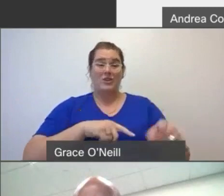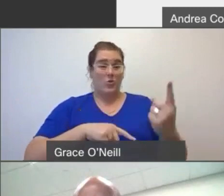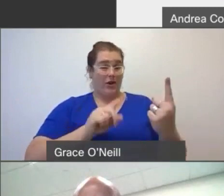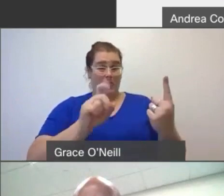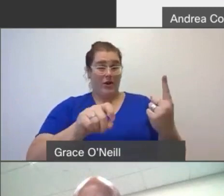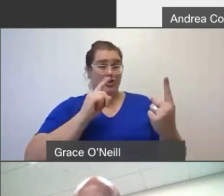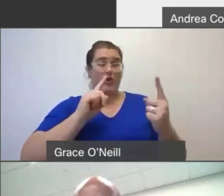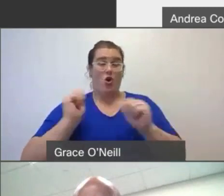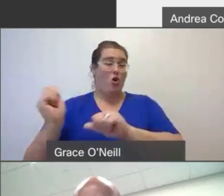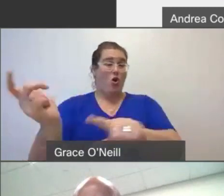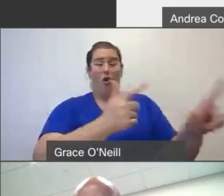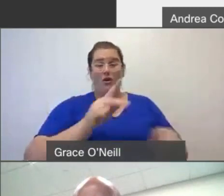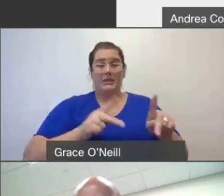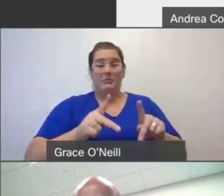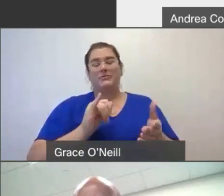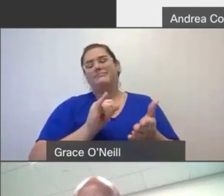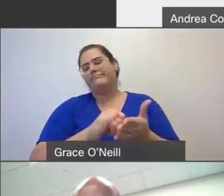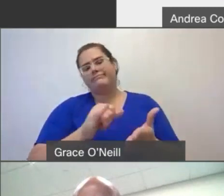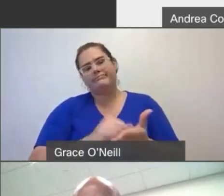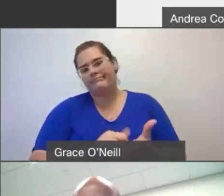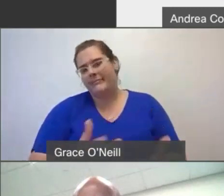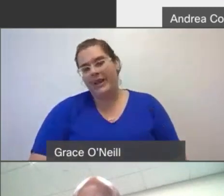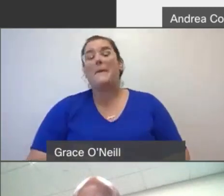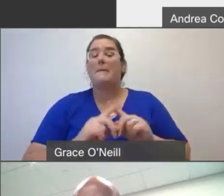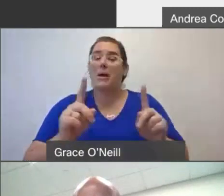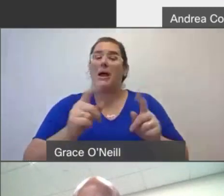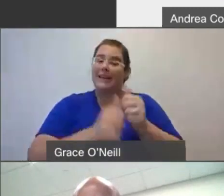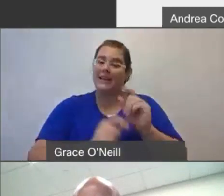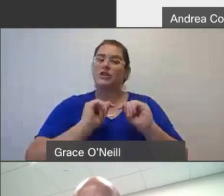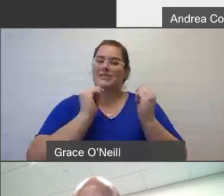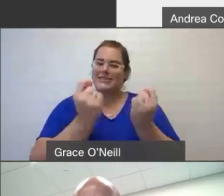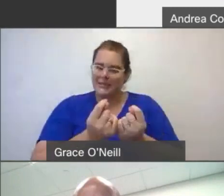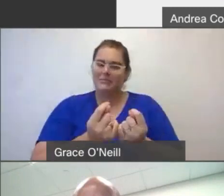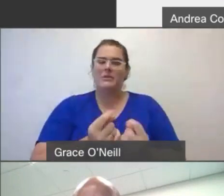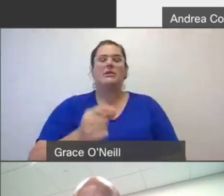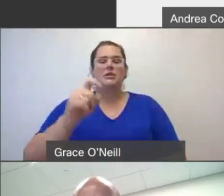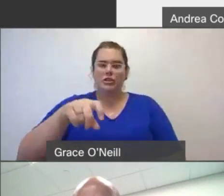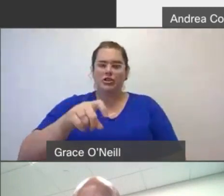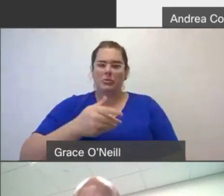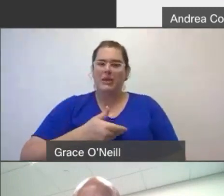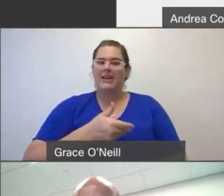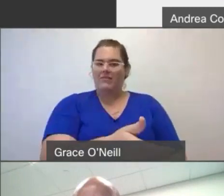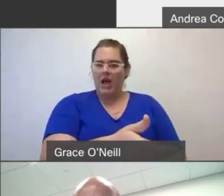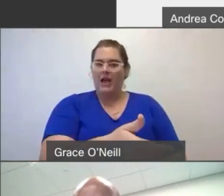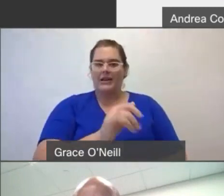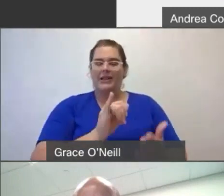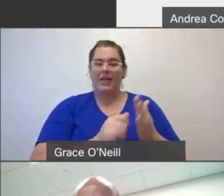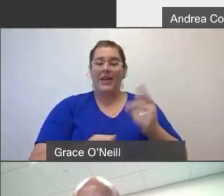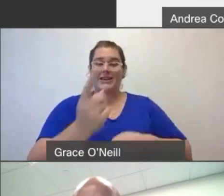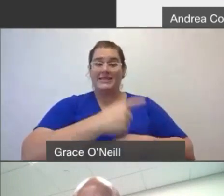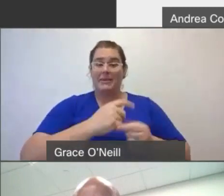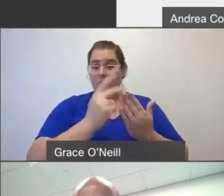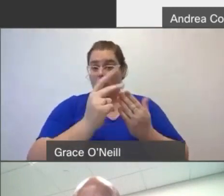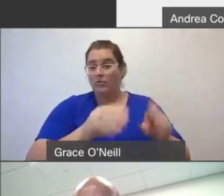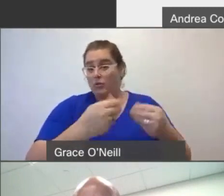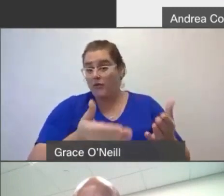impossible. What I can say is that each team should be inviting the designated day provider or whoever